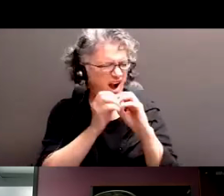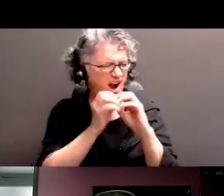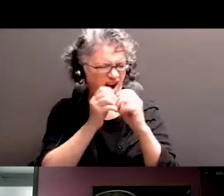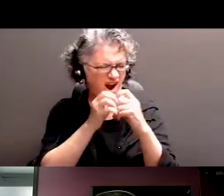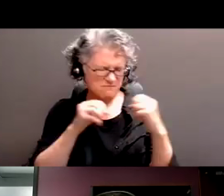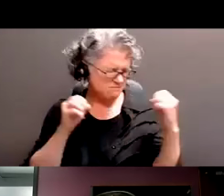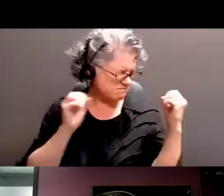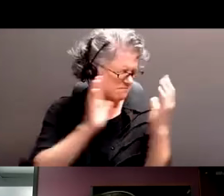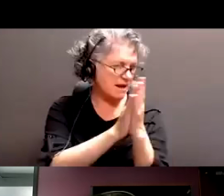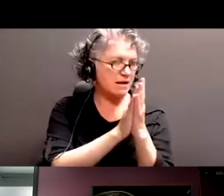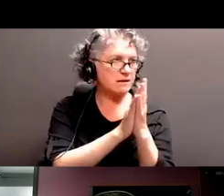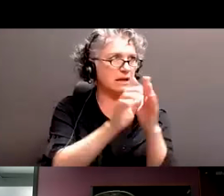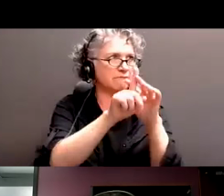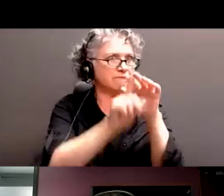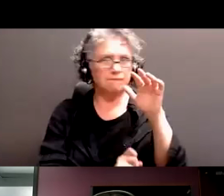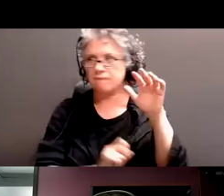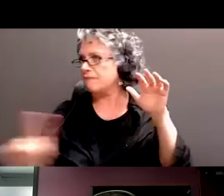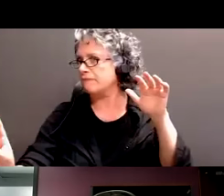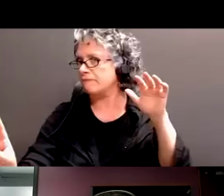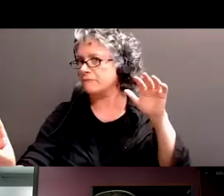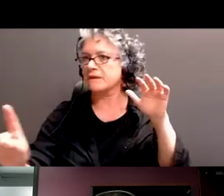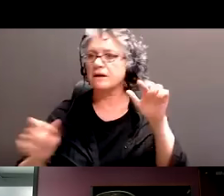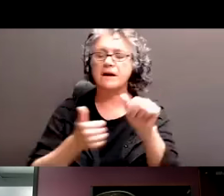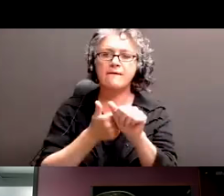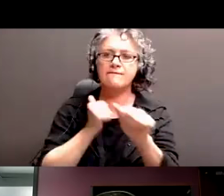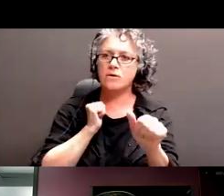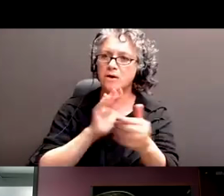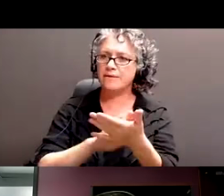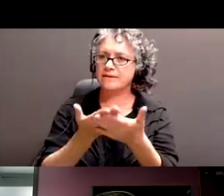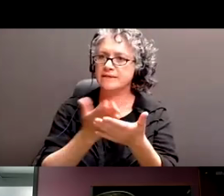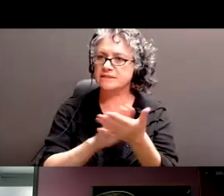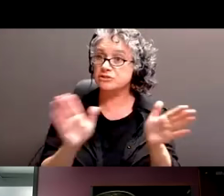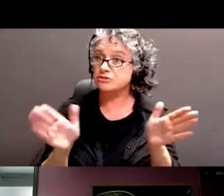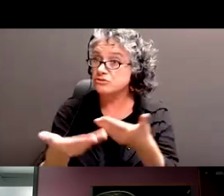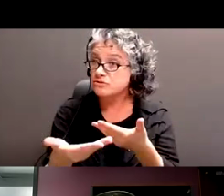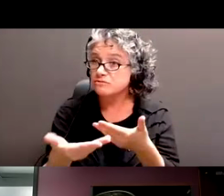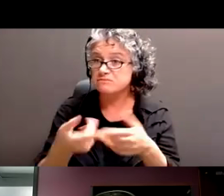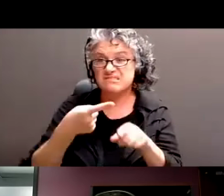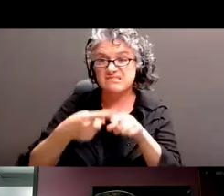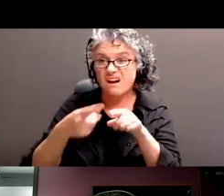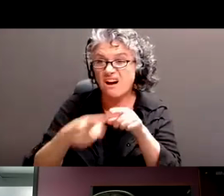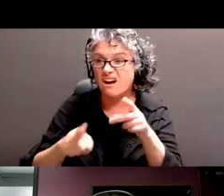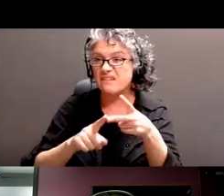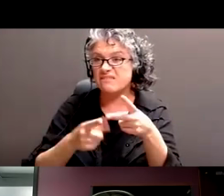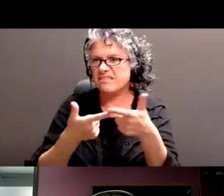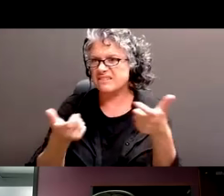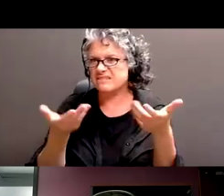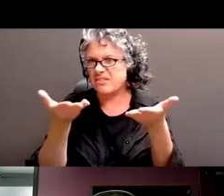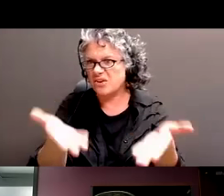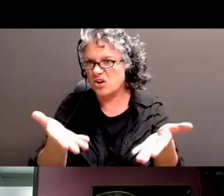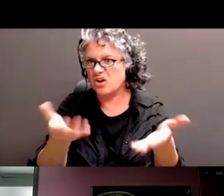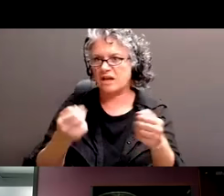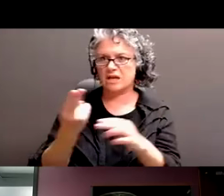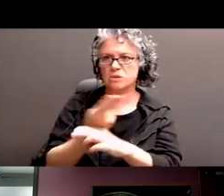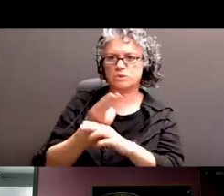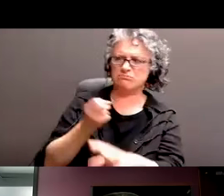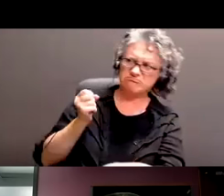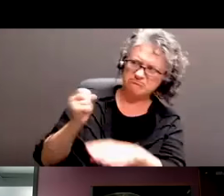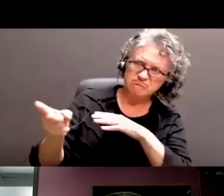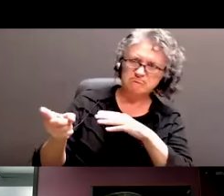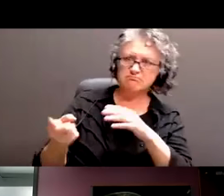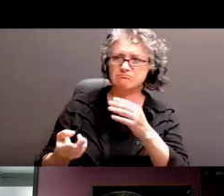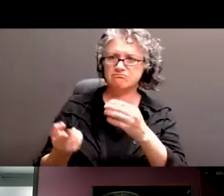those areas. So avoiding places like the kitchen where, you know, knives or utensils can be used as a weapon. If the